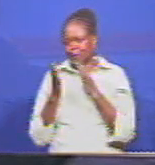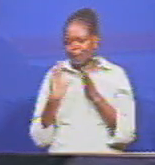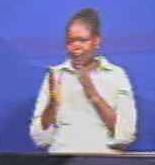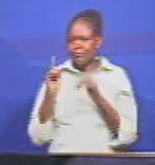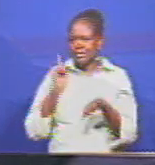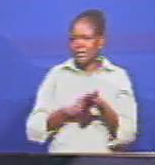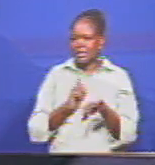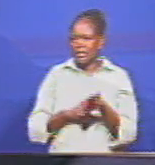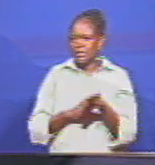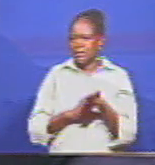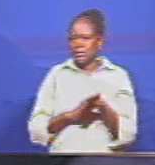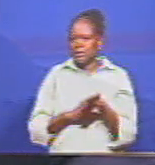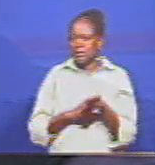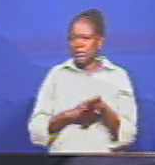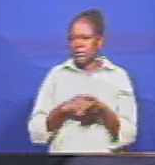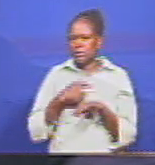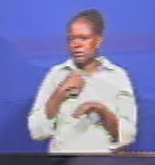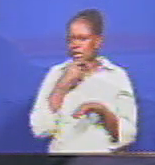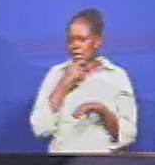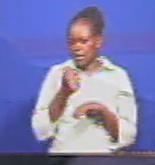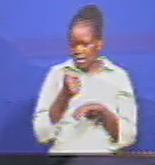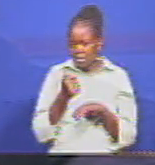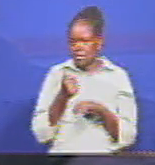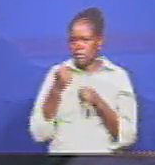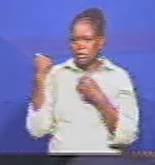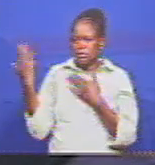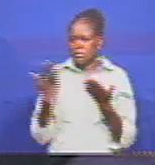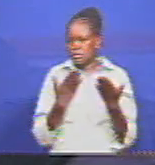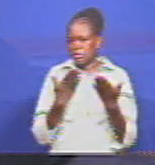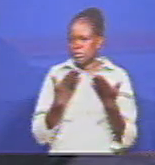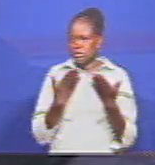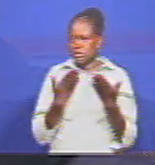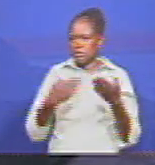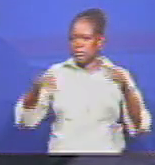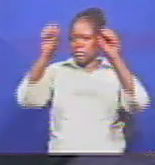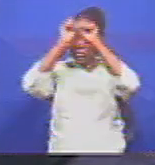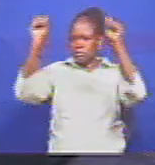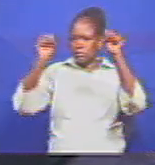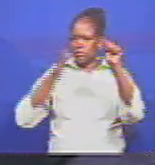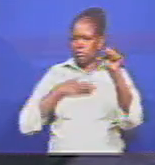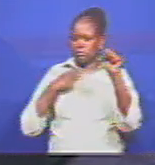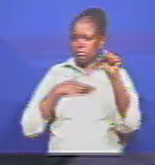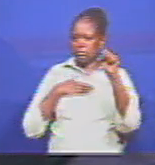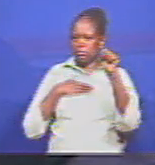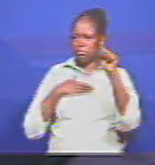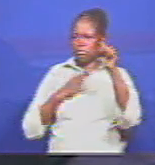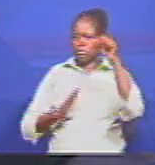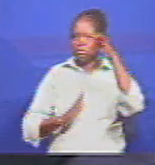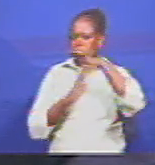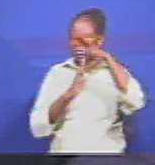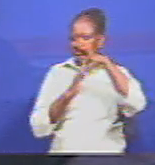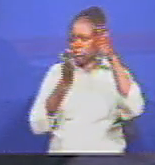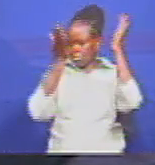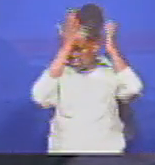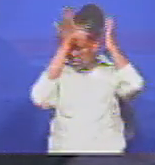When President Jomo Kenyatta, mm-hmm. Invited our president and Archbishop, yes. Archbishop Makarios,